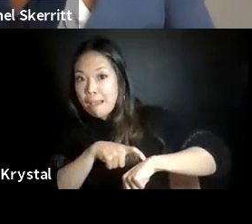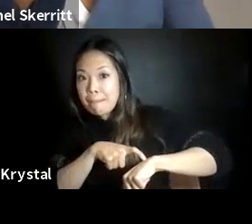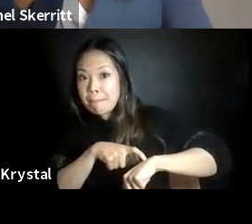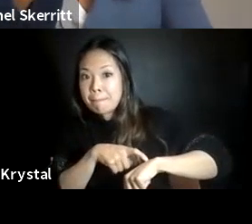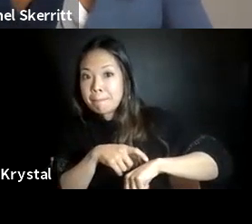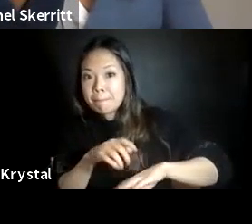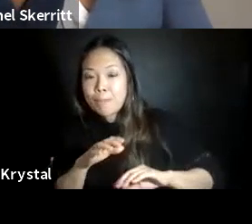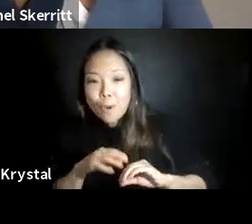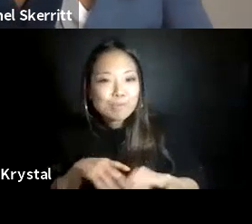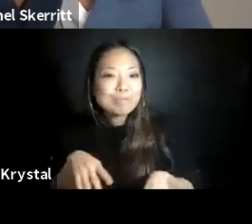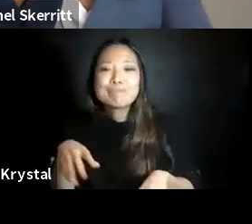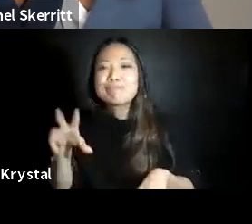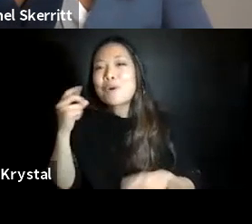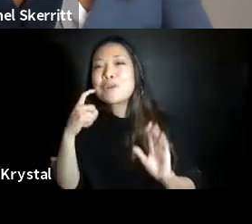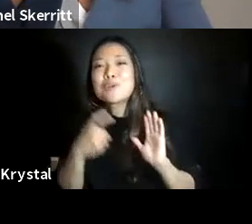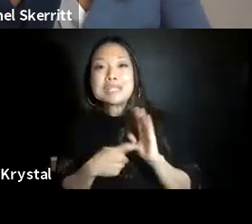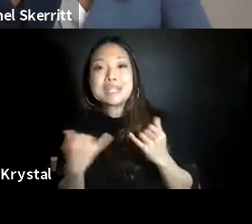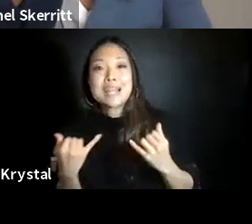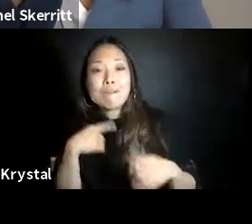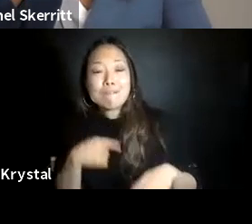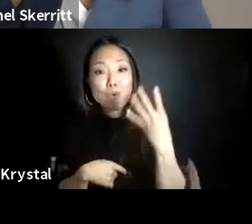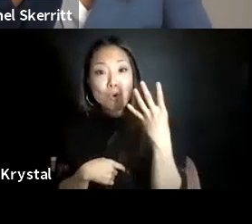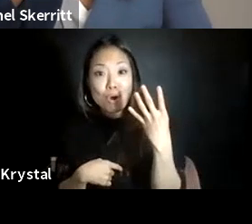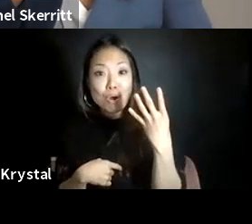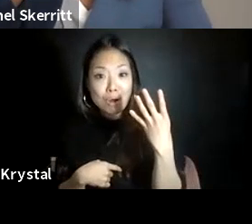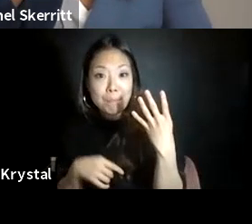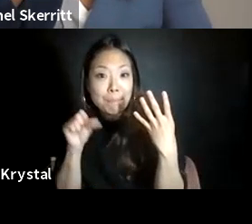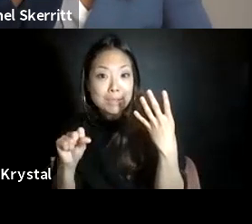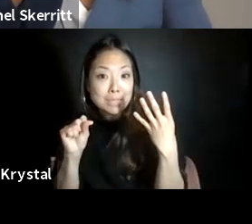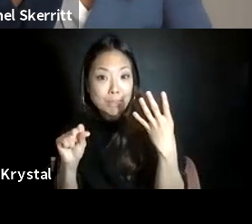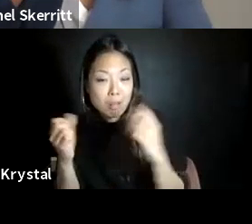4. Did I read off like 4, roughly 4? Can we